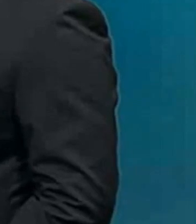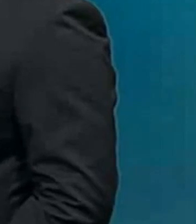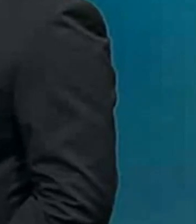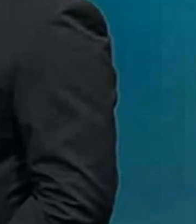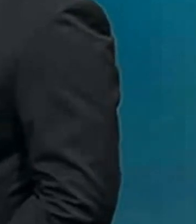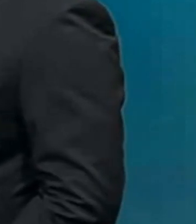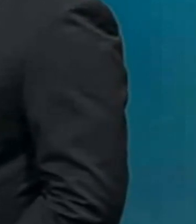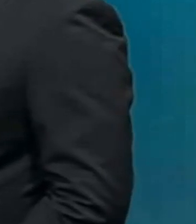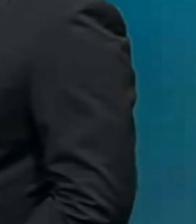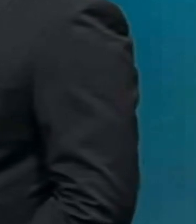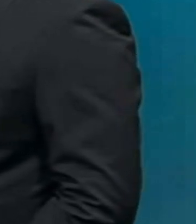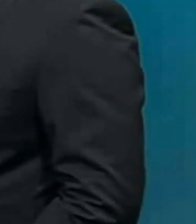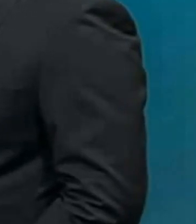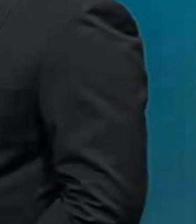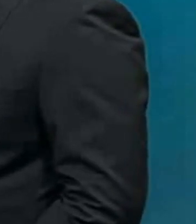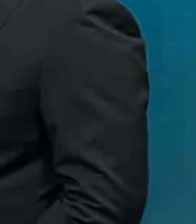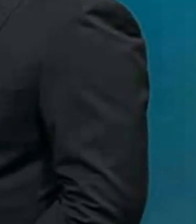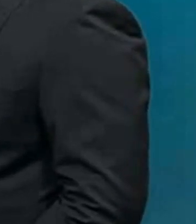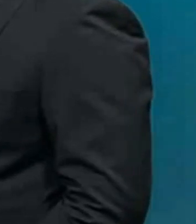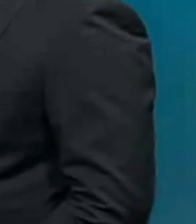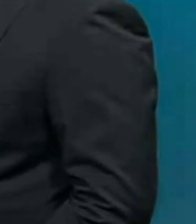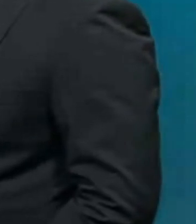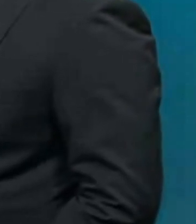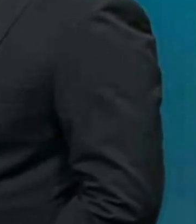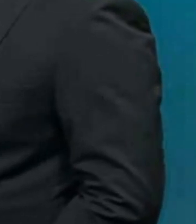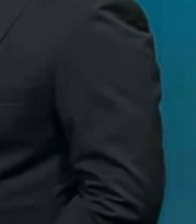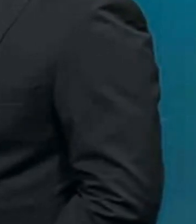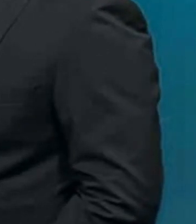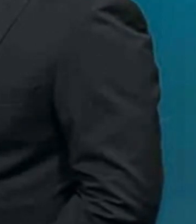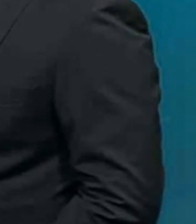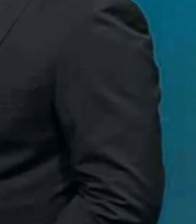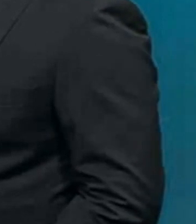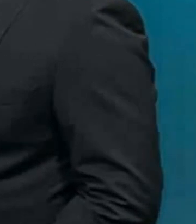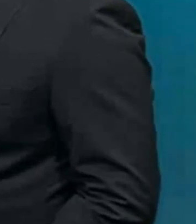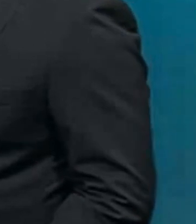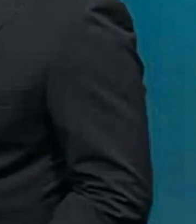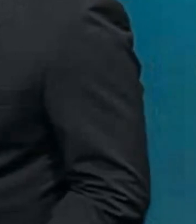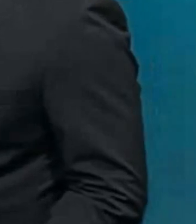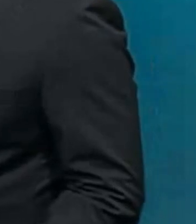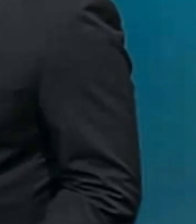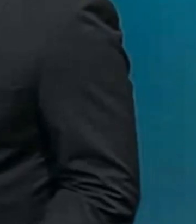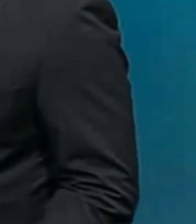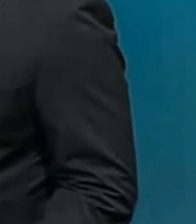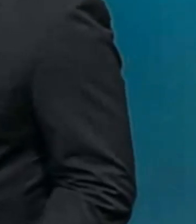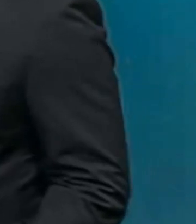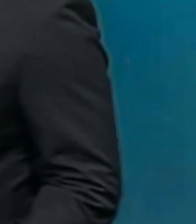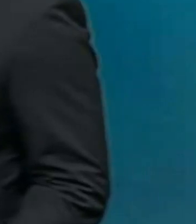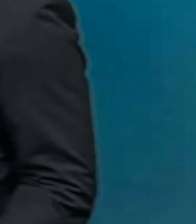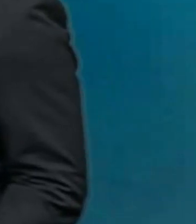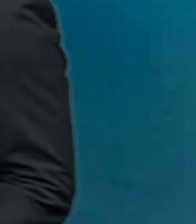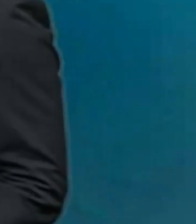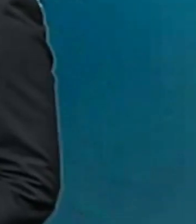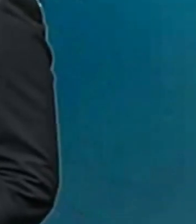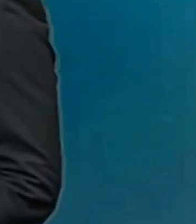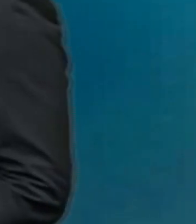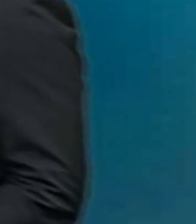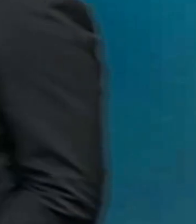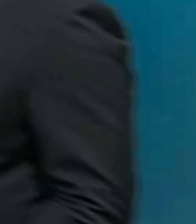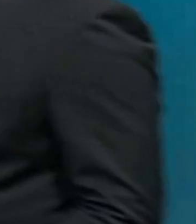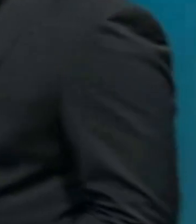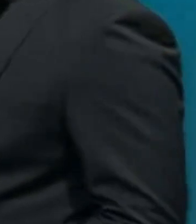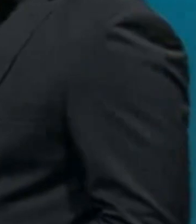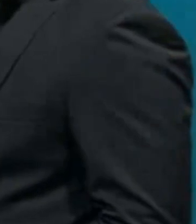enka empa e tota haholo ho tloa hona ka theko ho tla jela ka ro qabega a se re shebile hona bo hlobana ho hlakile fela ha ona boletsebeletse